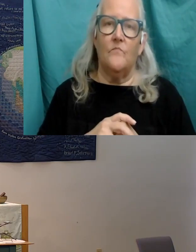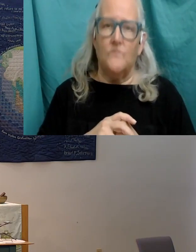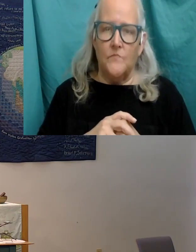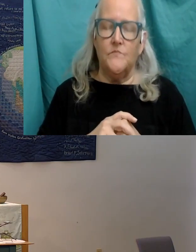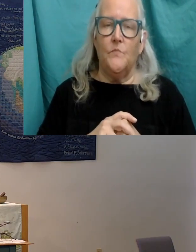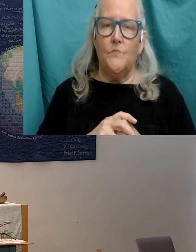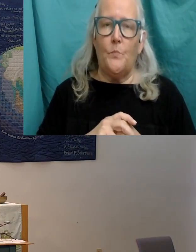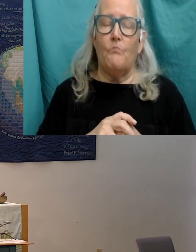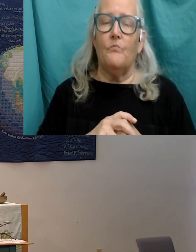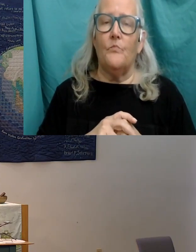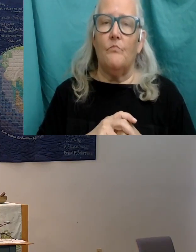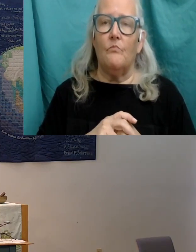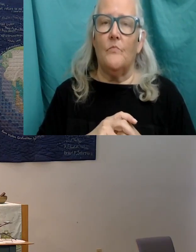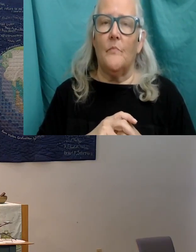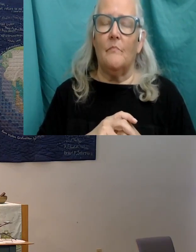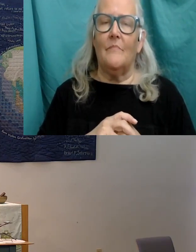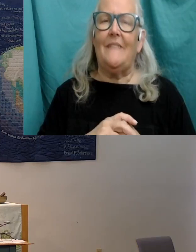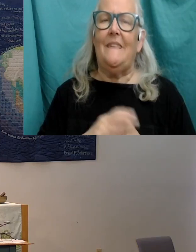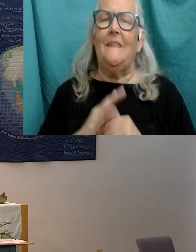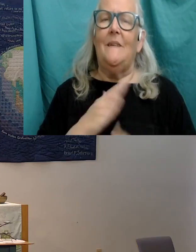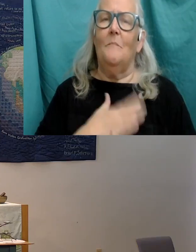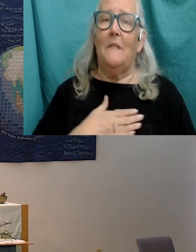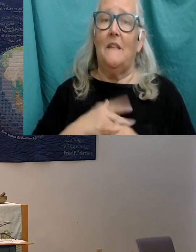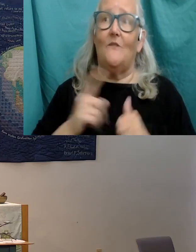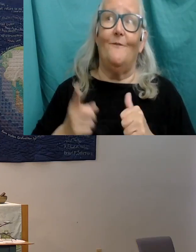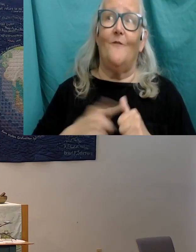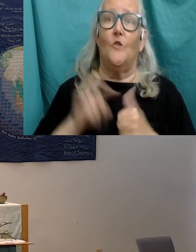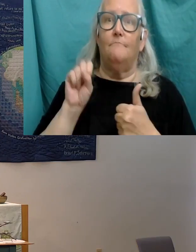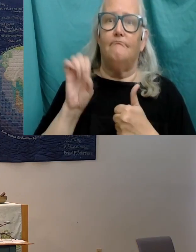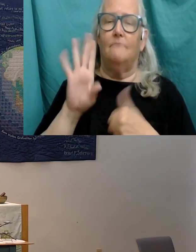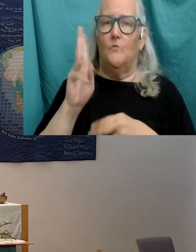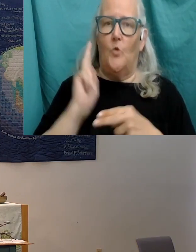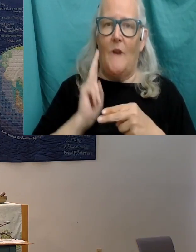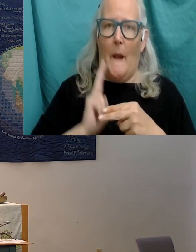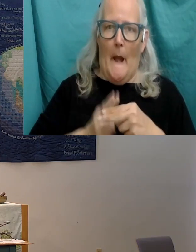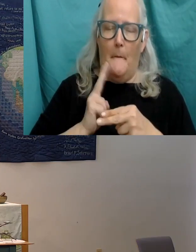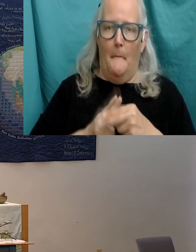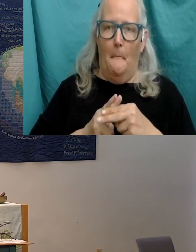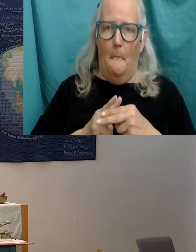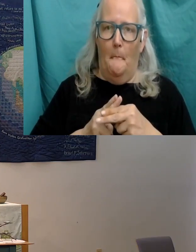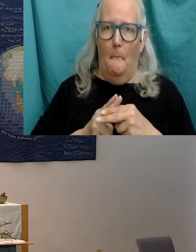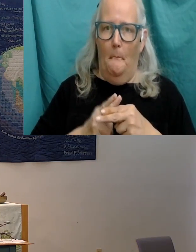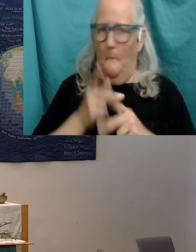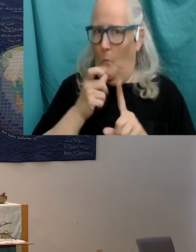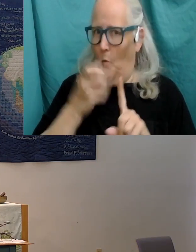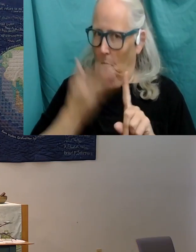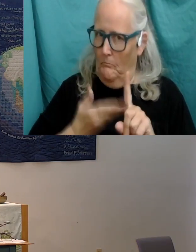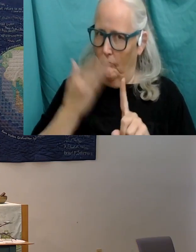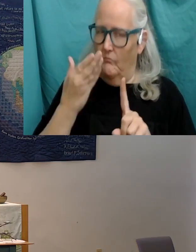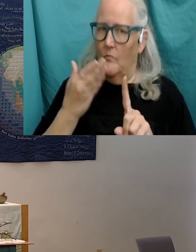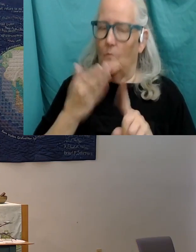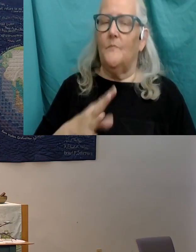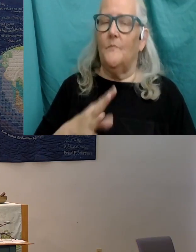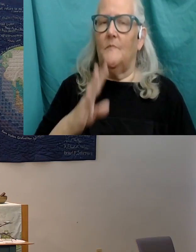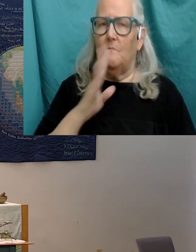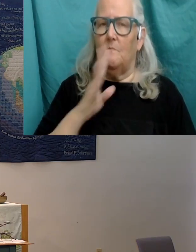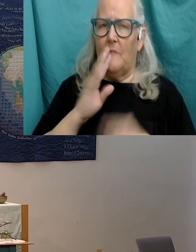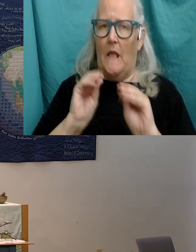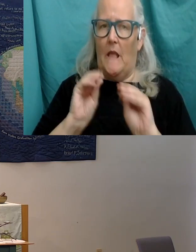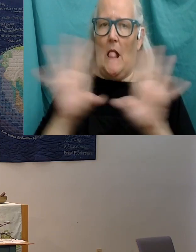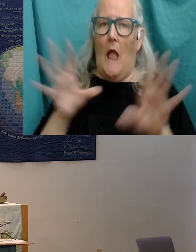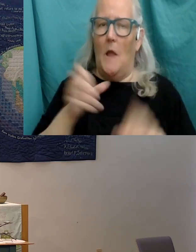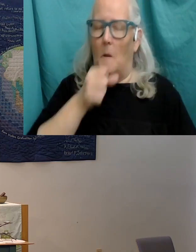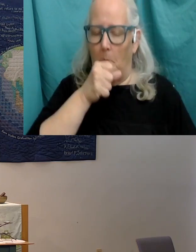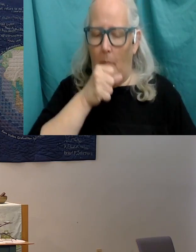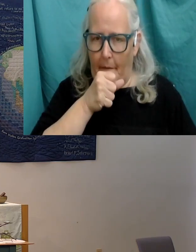sure to begin by saying your name so everyone knows who you are. Make sure you speak clearly into the microphone. You have to get pretty